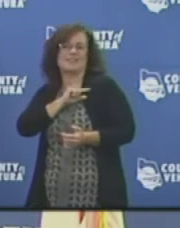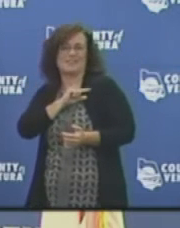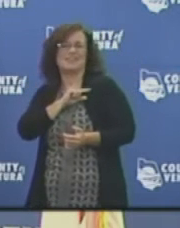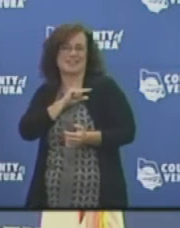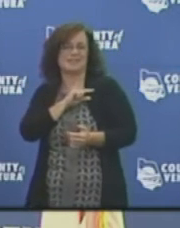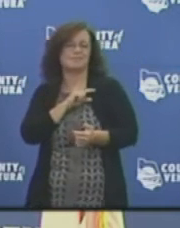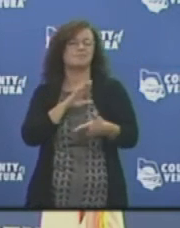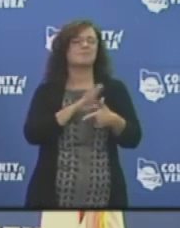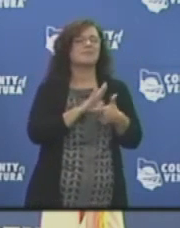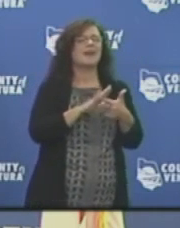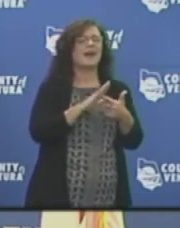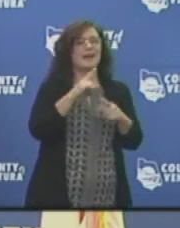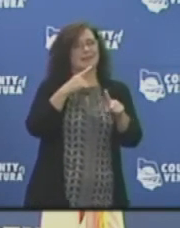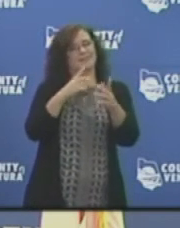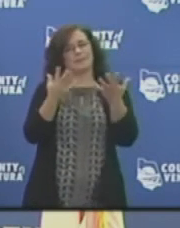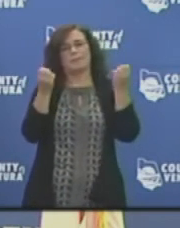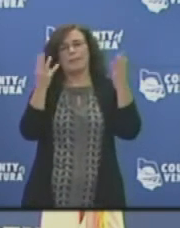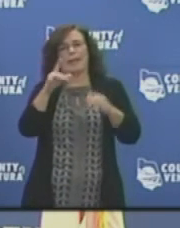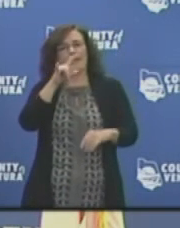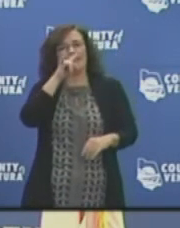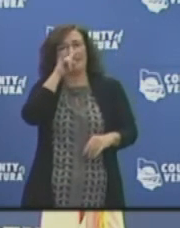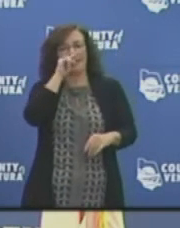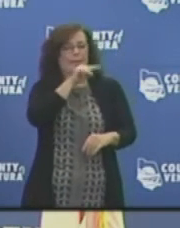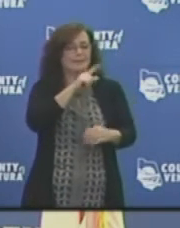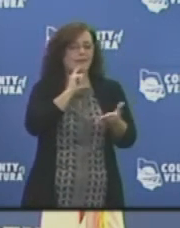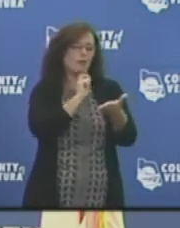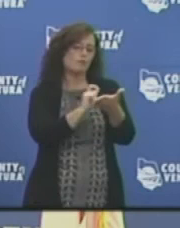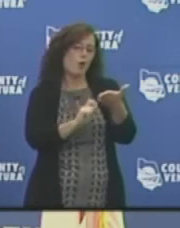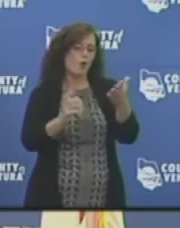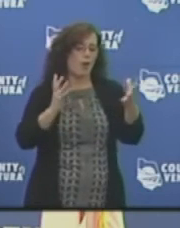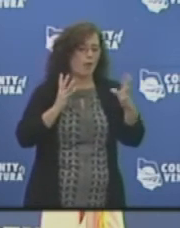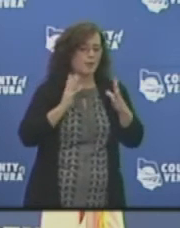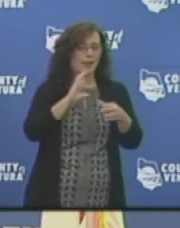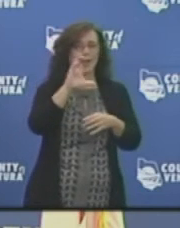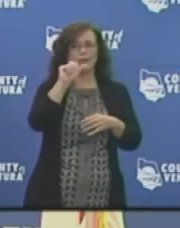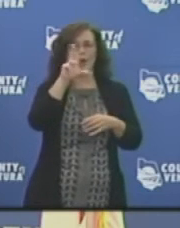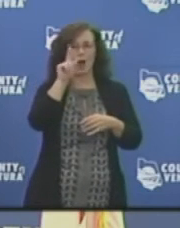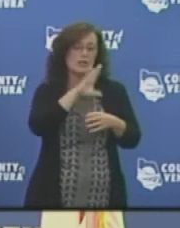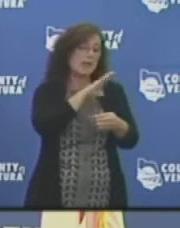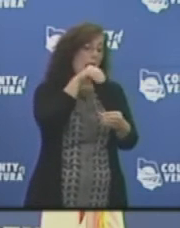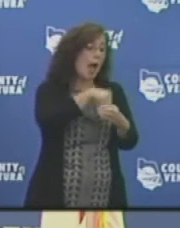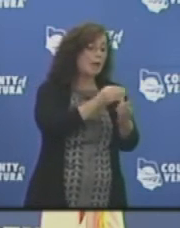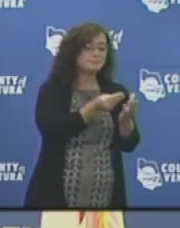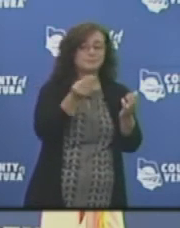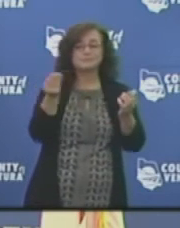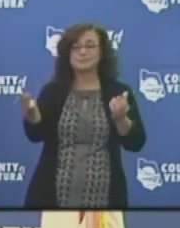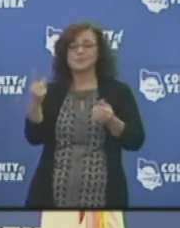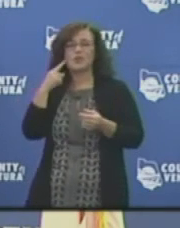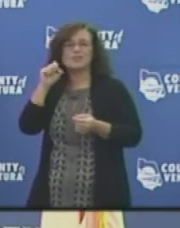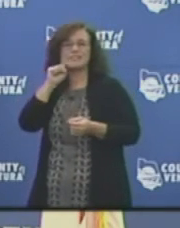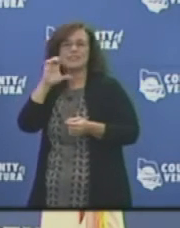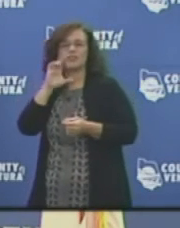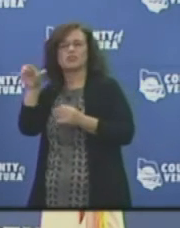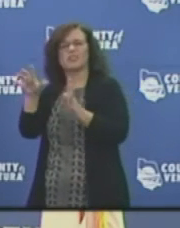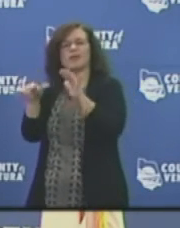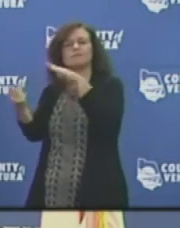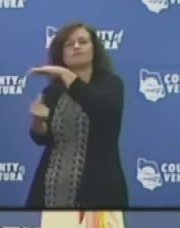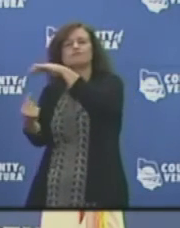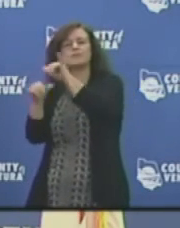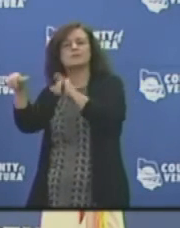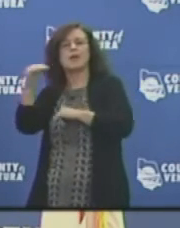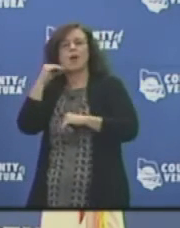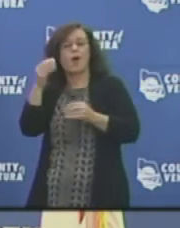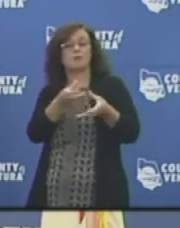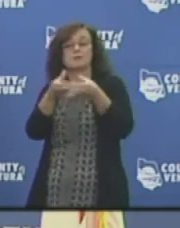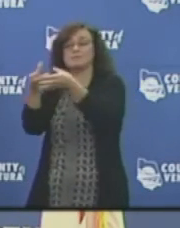community, have written cards, holiday Thanksgiving cards, that will be included with these meals. And it's just, I